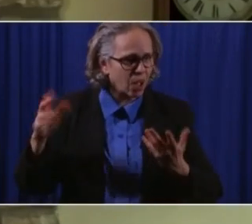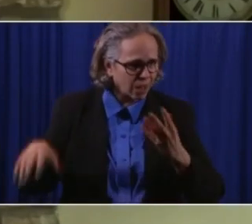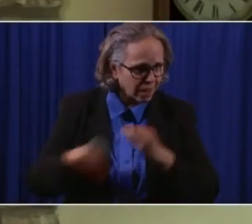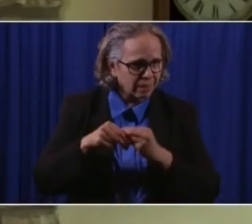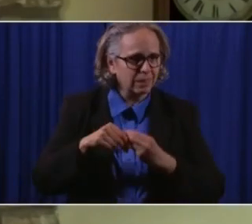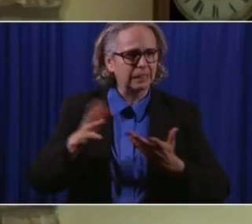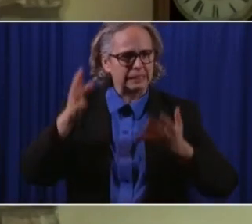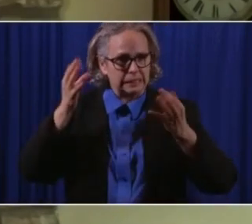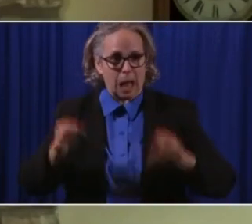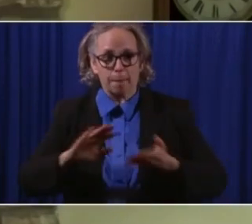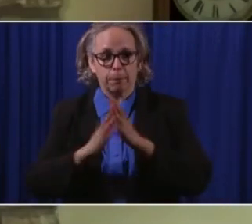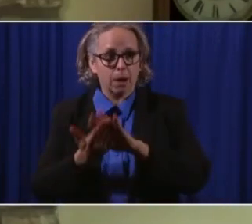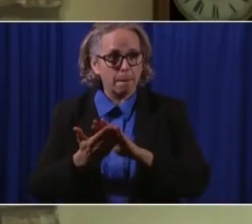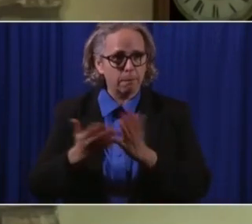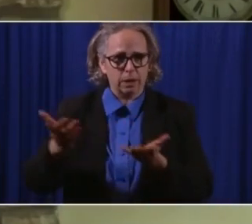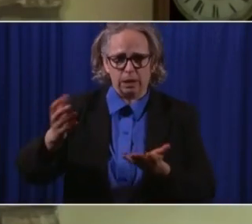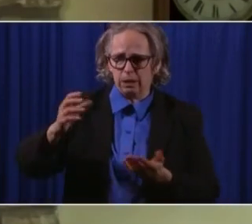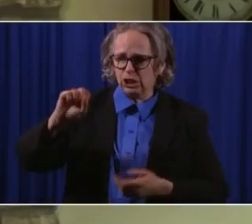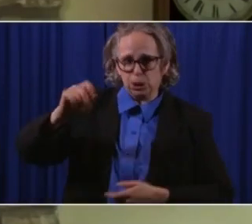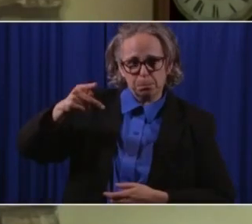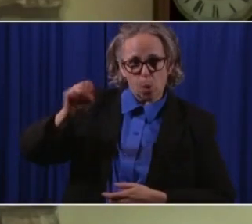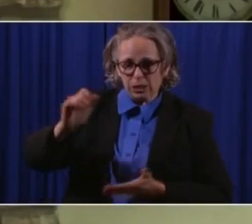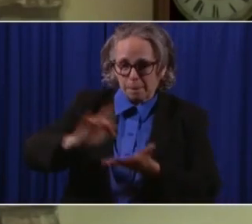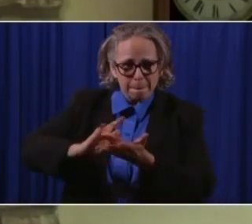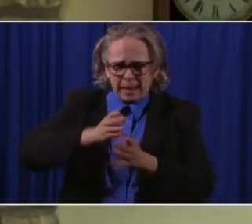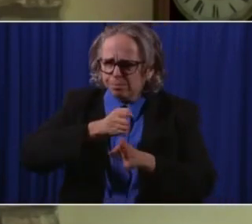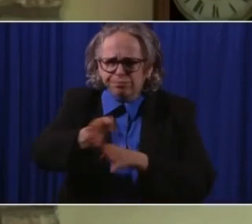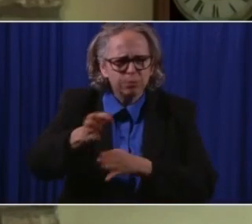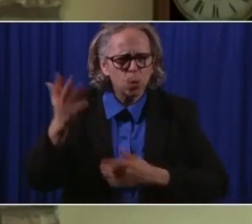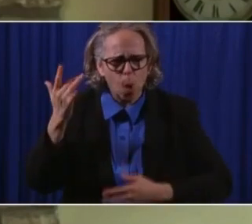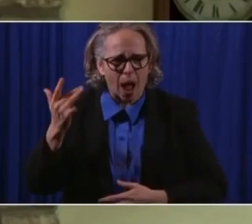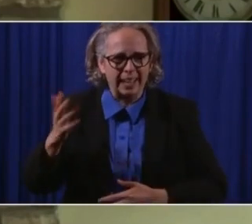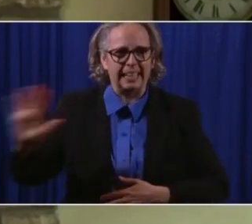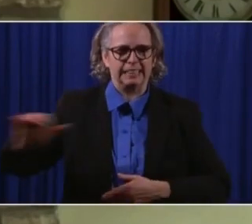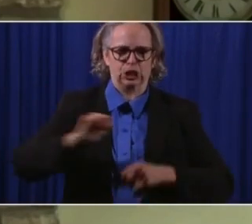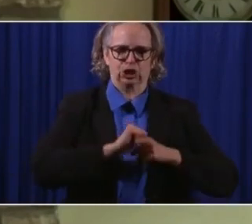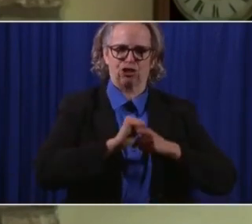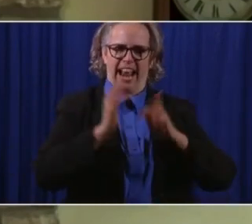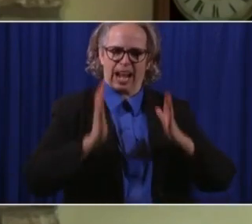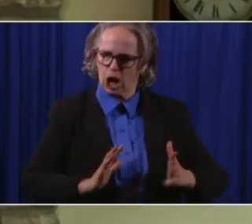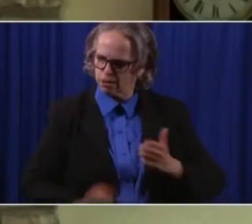student athlete. So, Doctor, thank you very, very much. We have heard, Doctor,